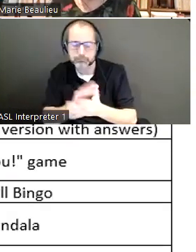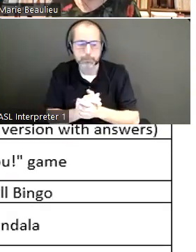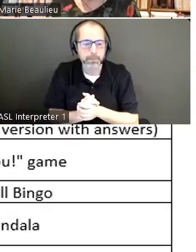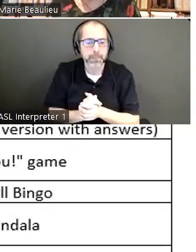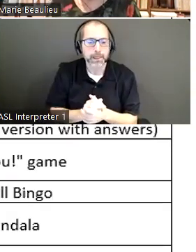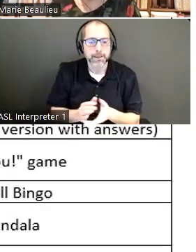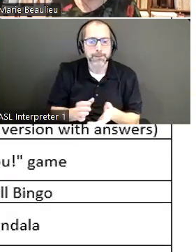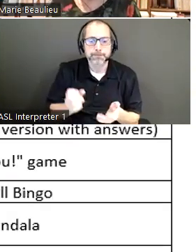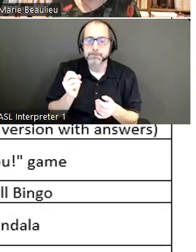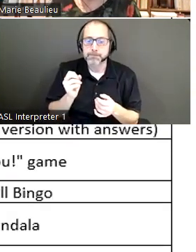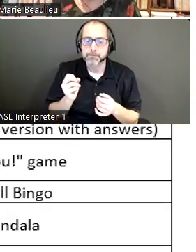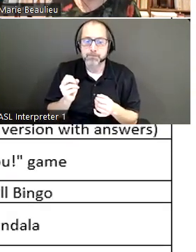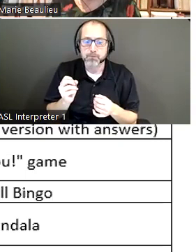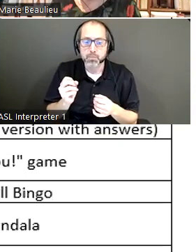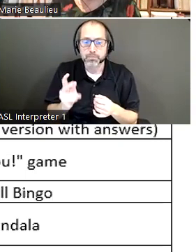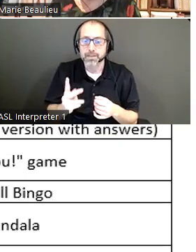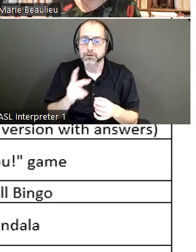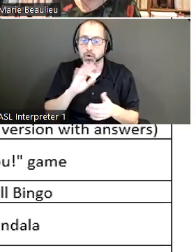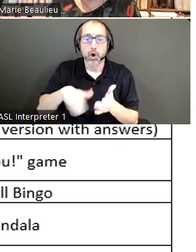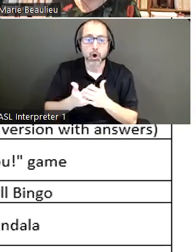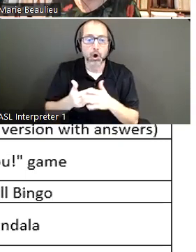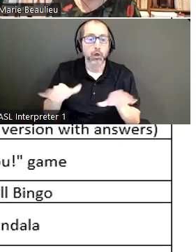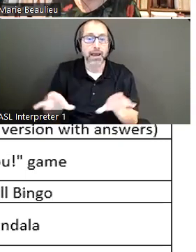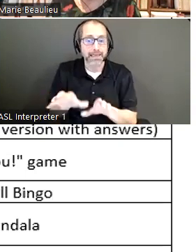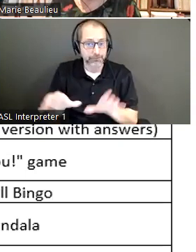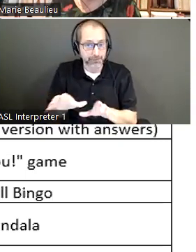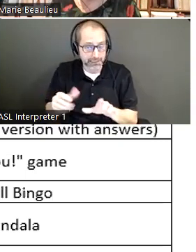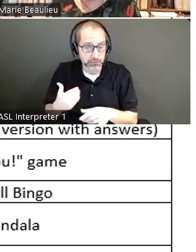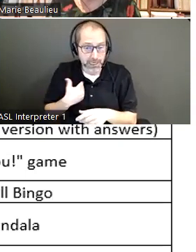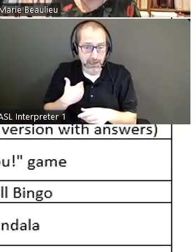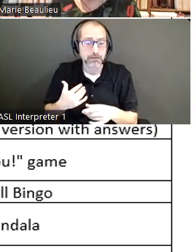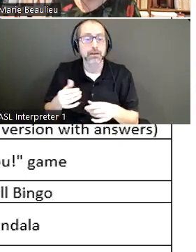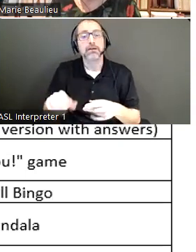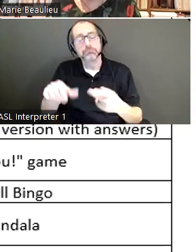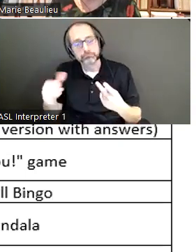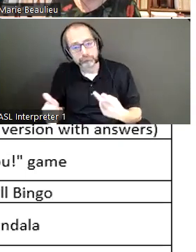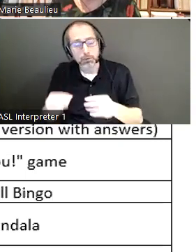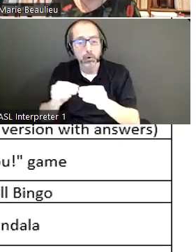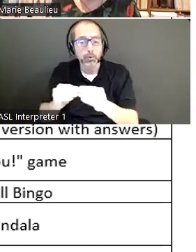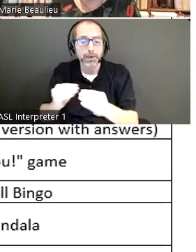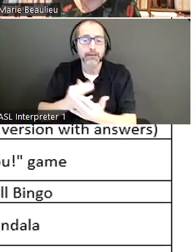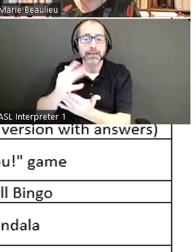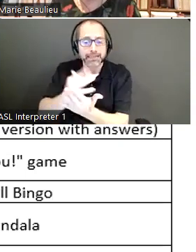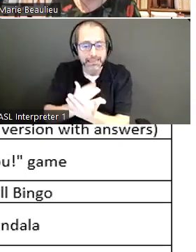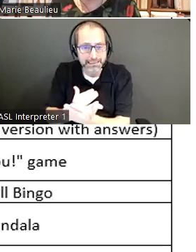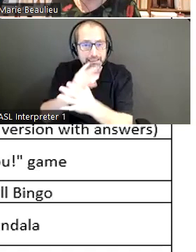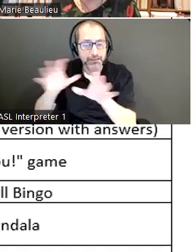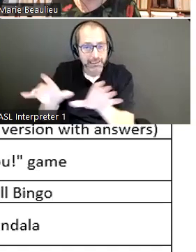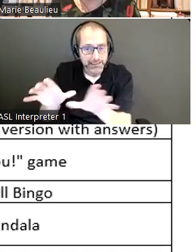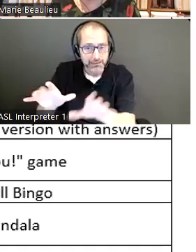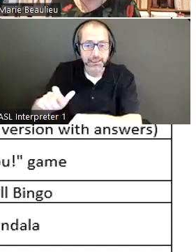In addition to all the activities developed, we also have made lists of others activities and conferences offered by